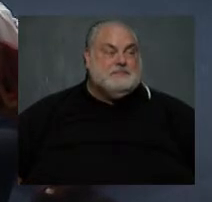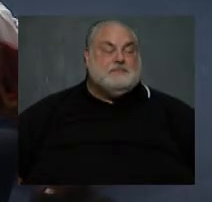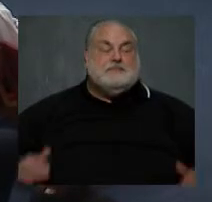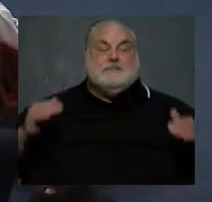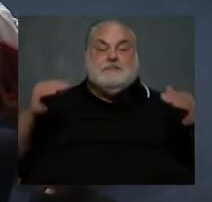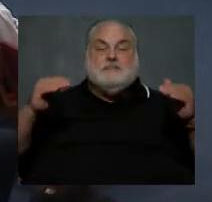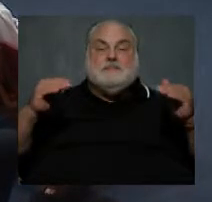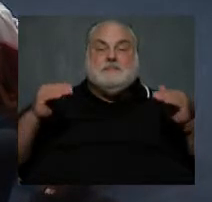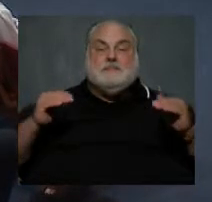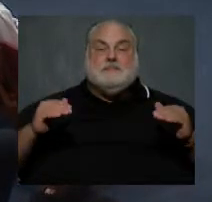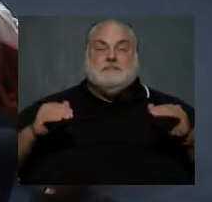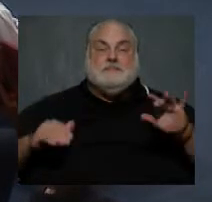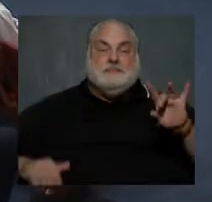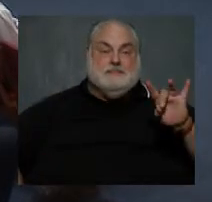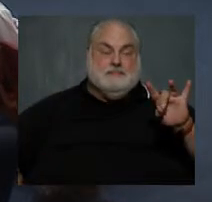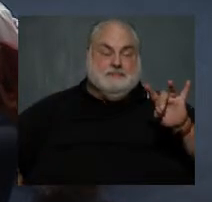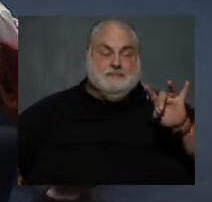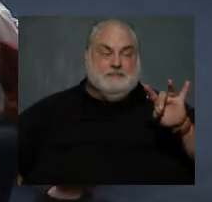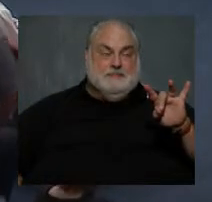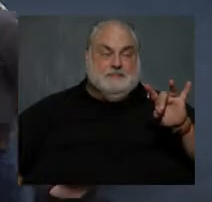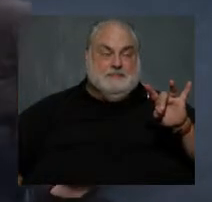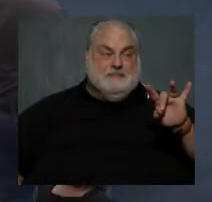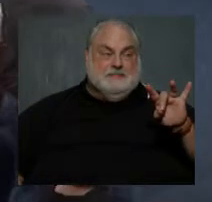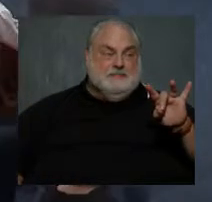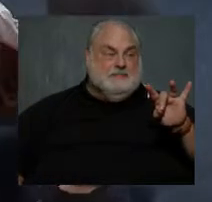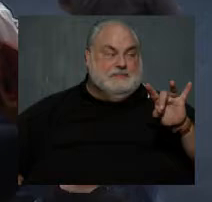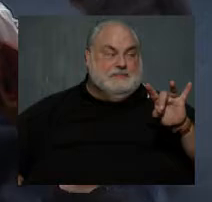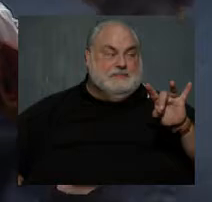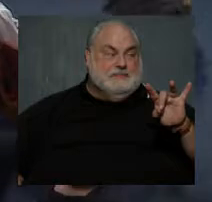Item number 8.